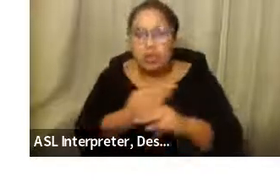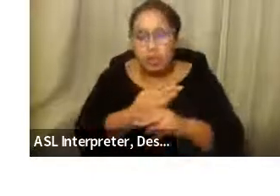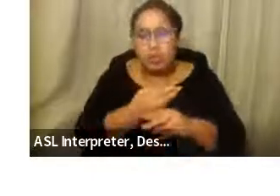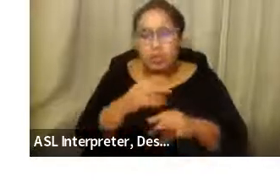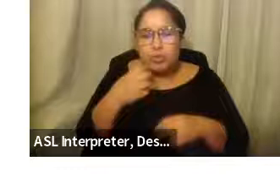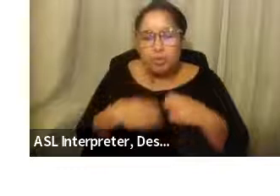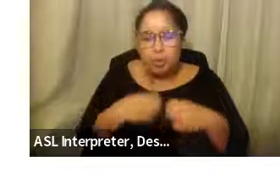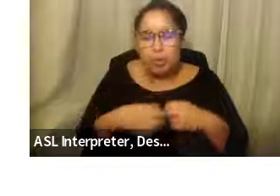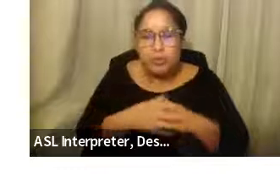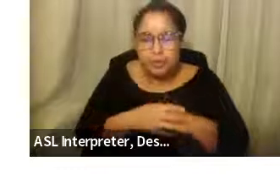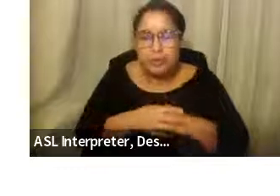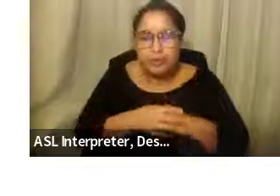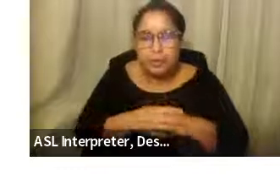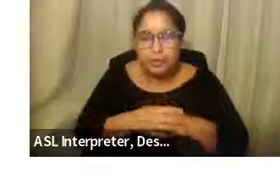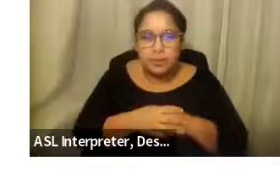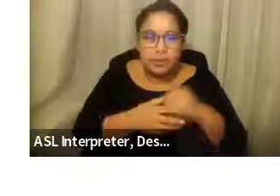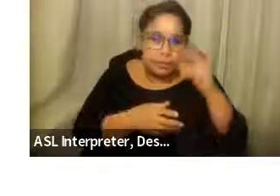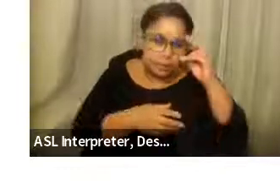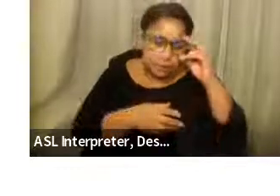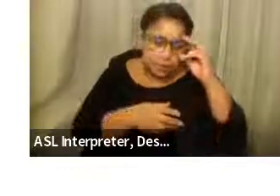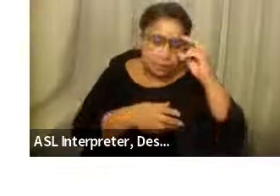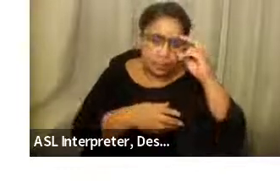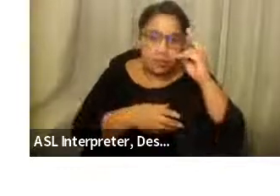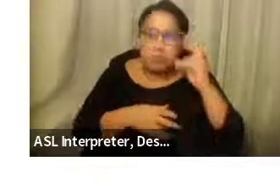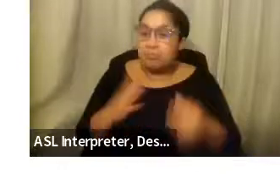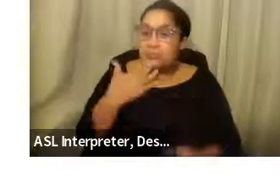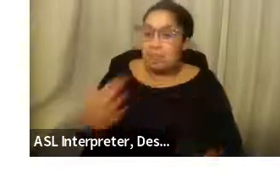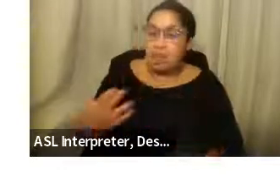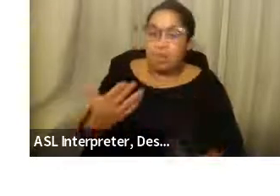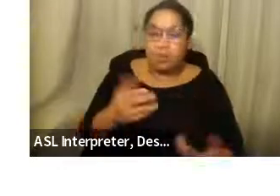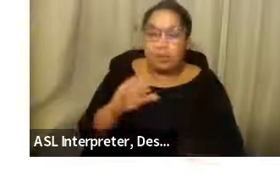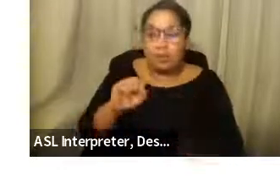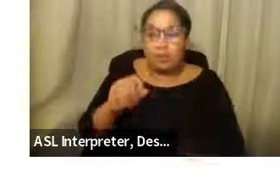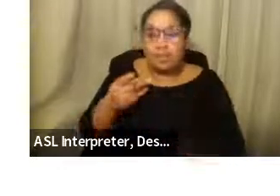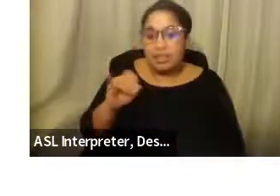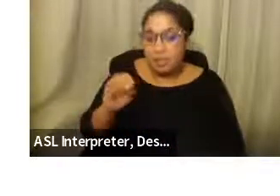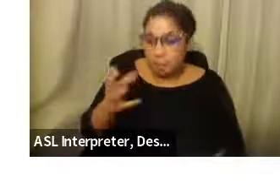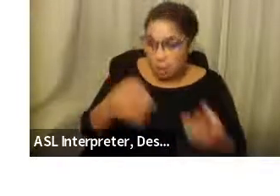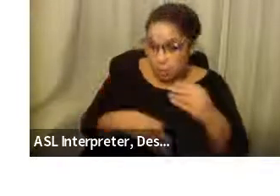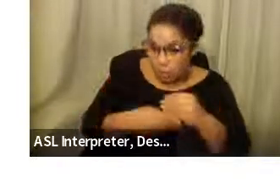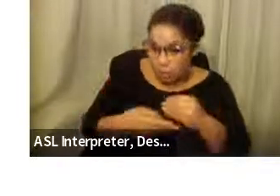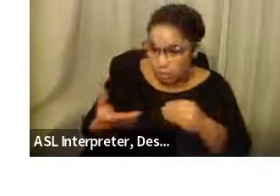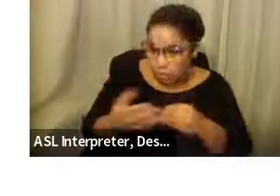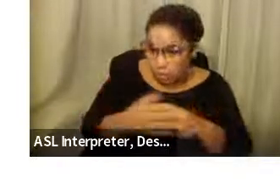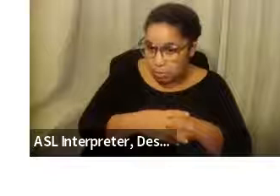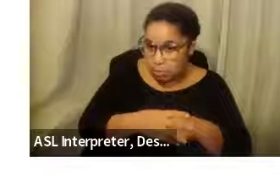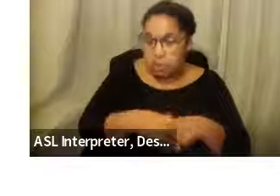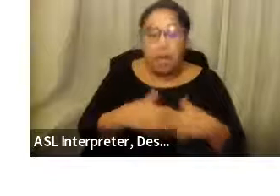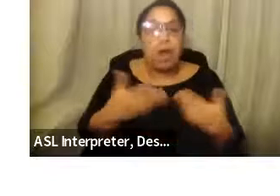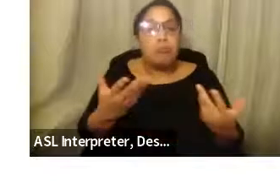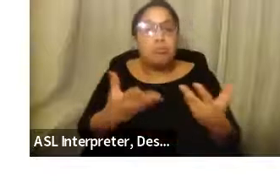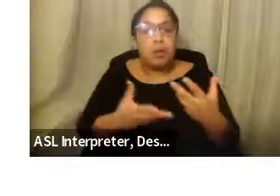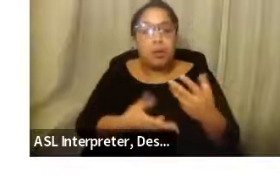Thank you. Is there anything, Stephanie, that you would like to add? I just want to